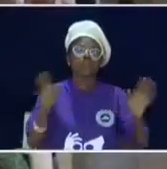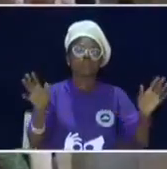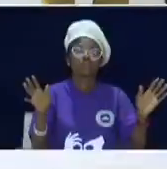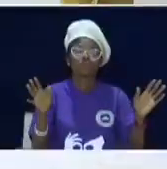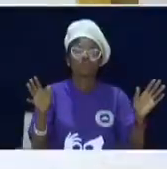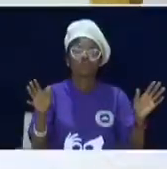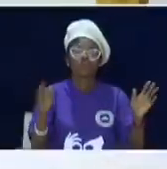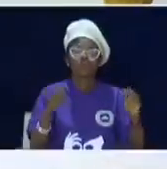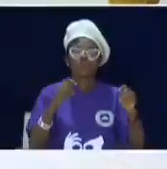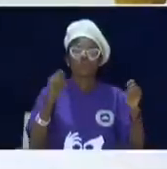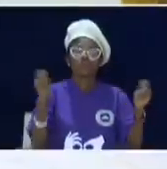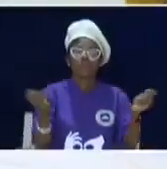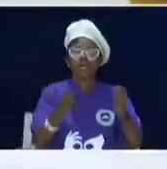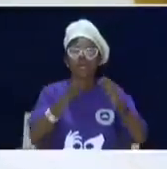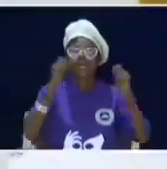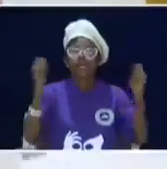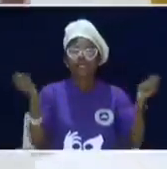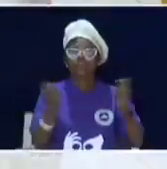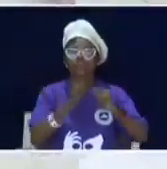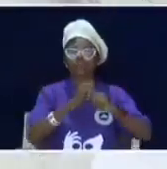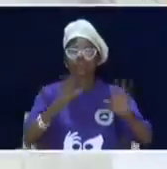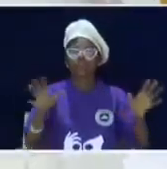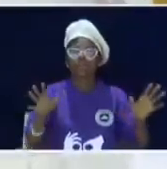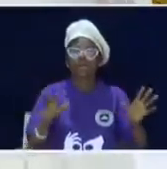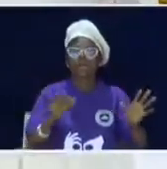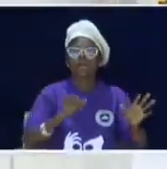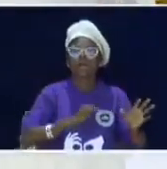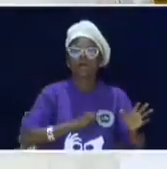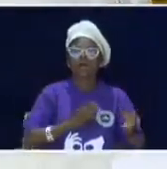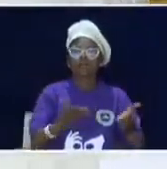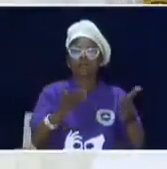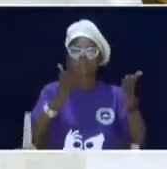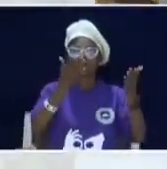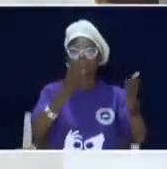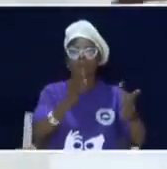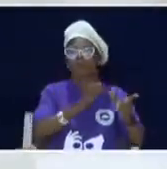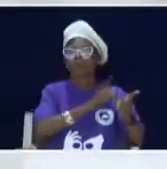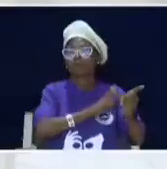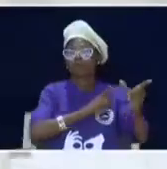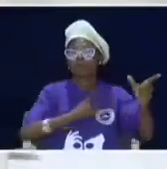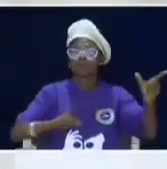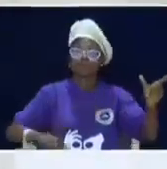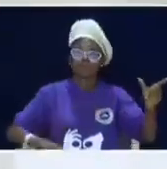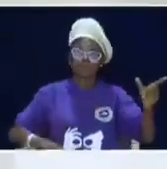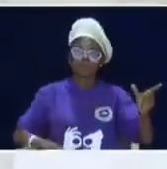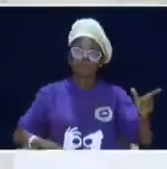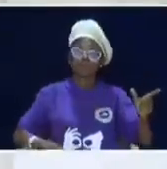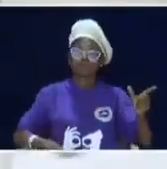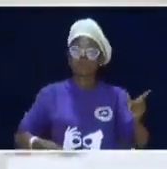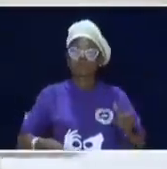Hallelujah. Hallelujah. Hallelujah. I will exalt you, Lord,